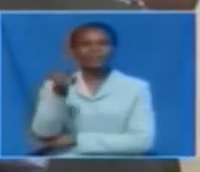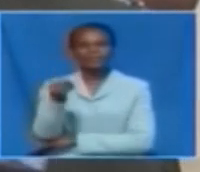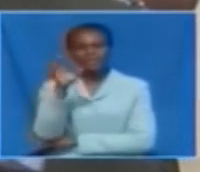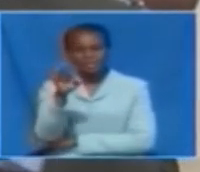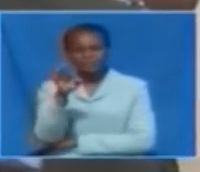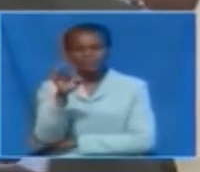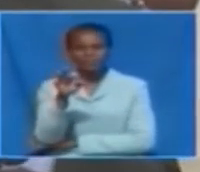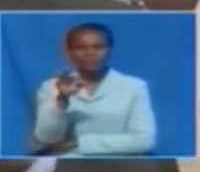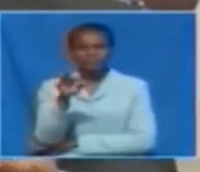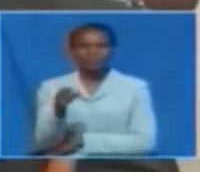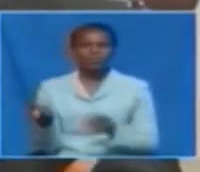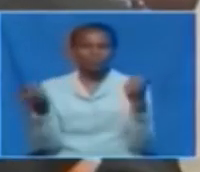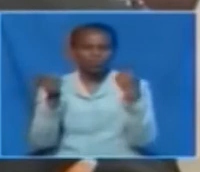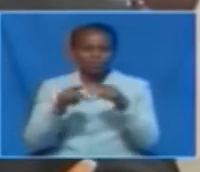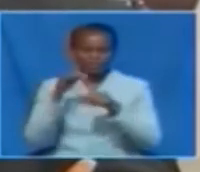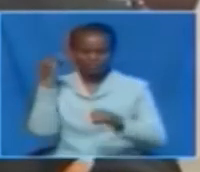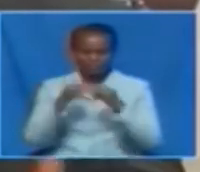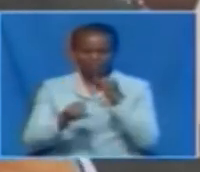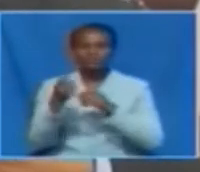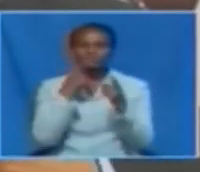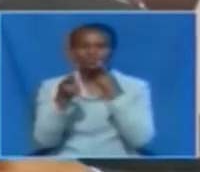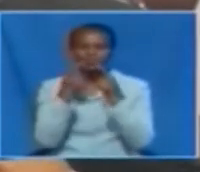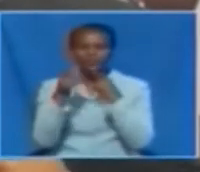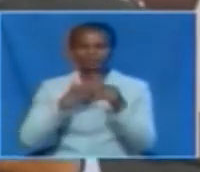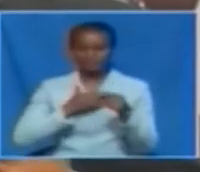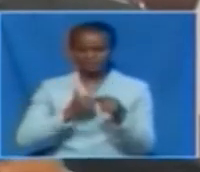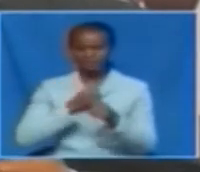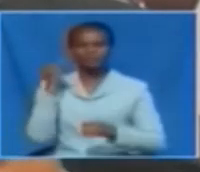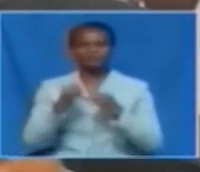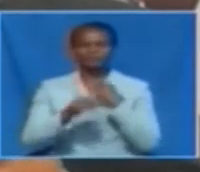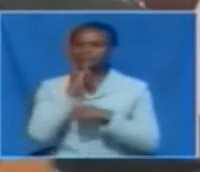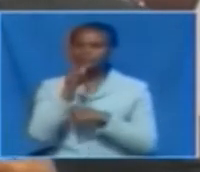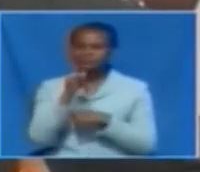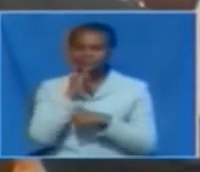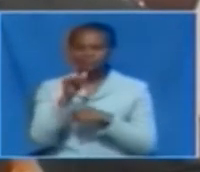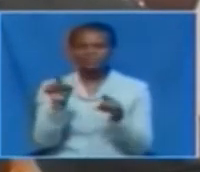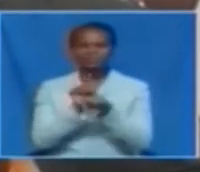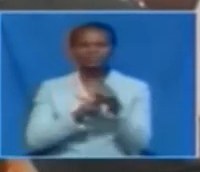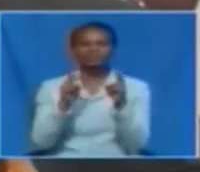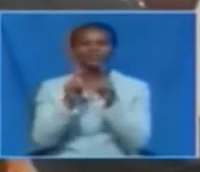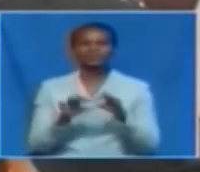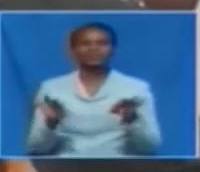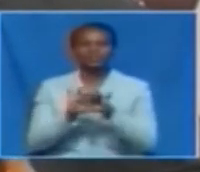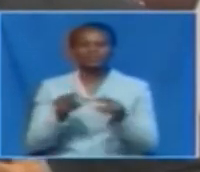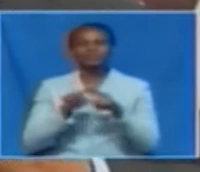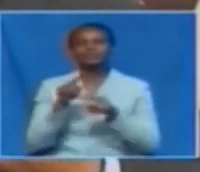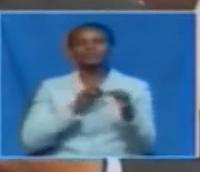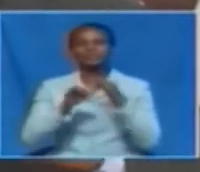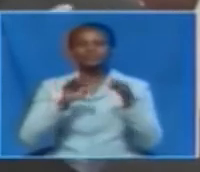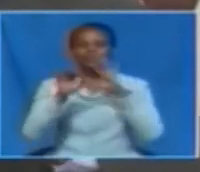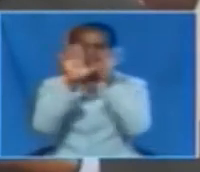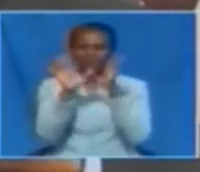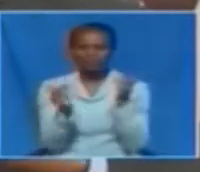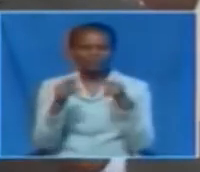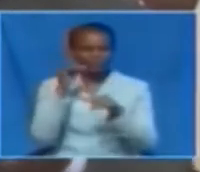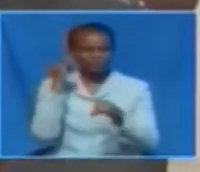if and when we conclude the talks, which are not yet concluded, by the way, and it's important for me to state that, when